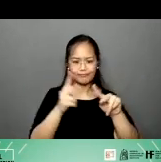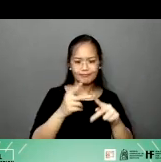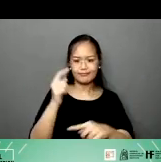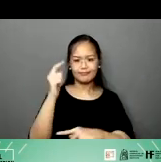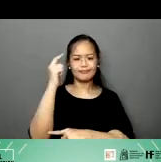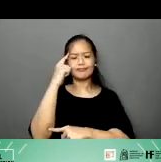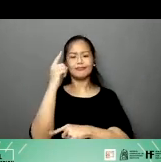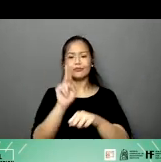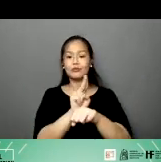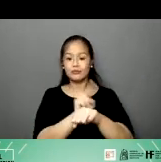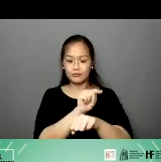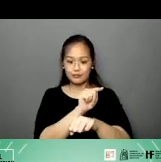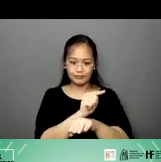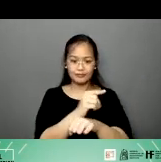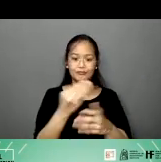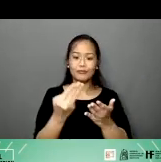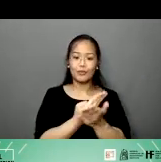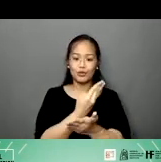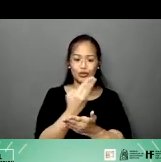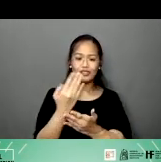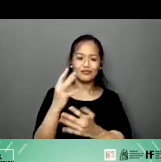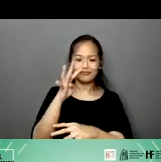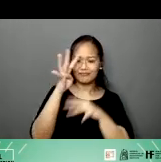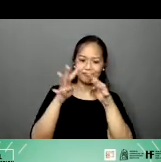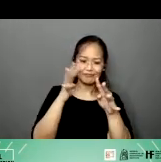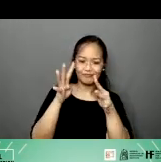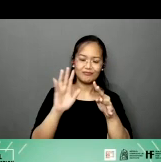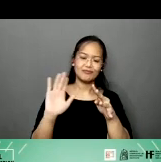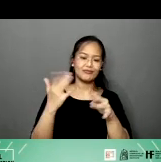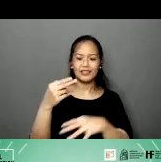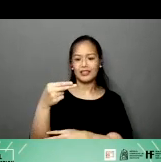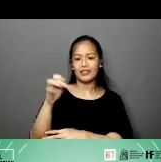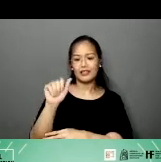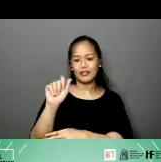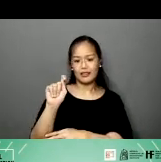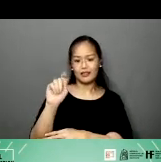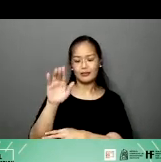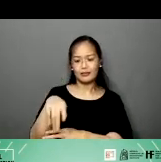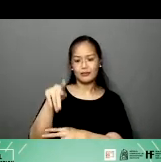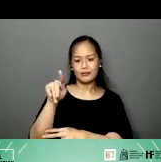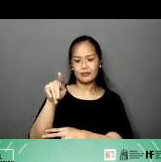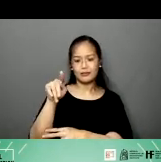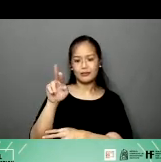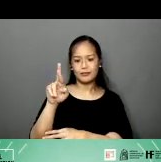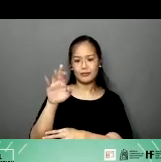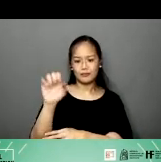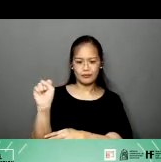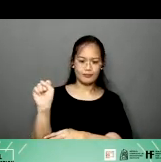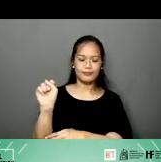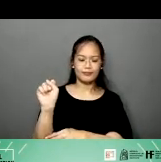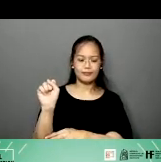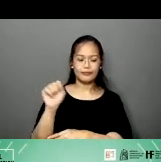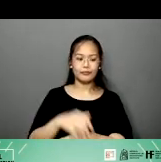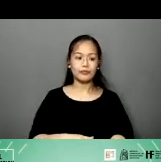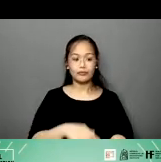modern manufacturing methods like a heat press. And to discuss like some of the challenges with this, one of the obvious ones